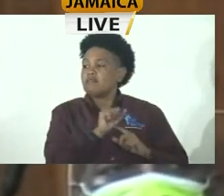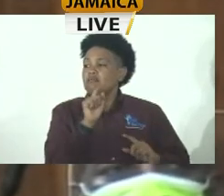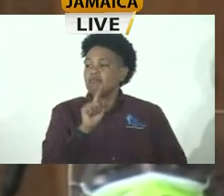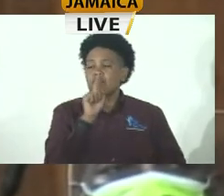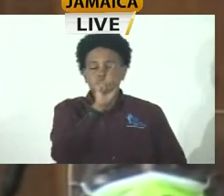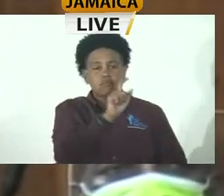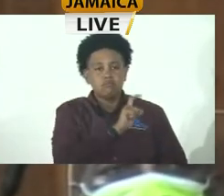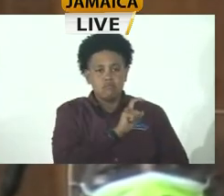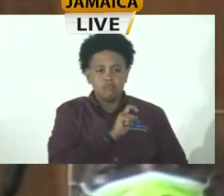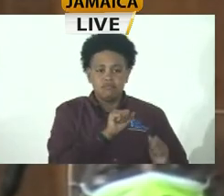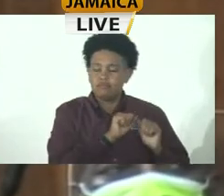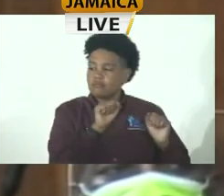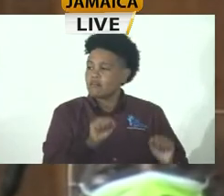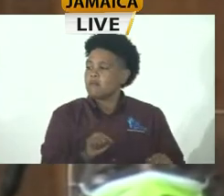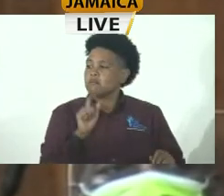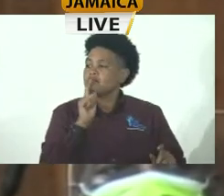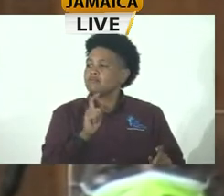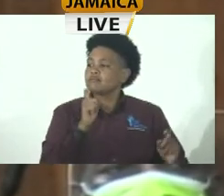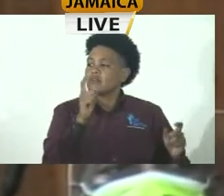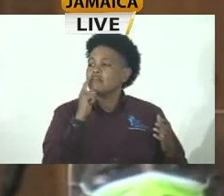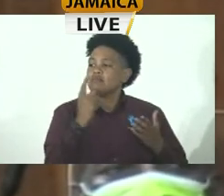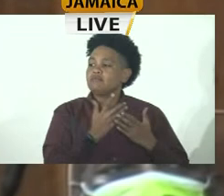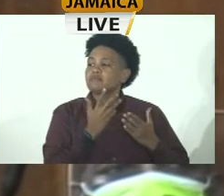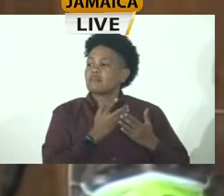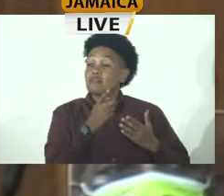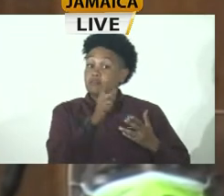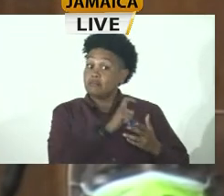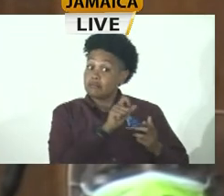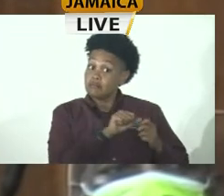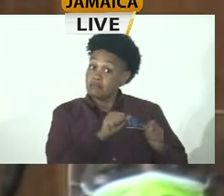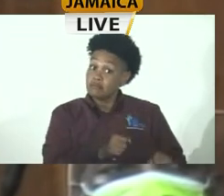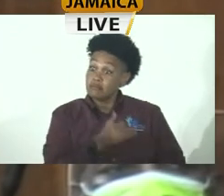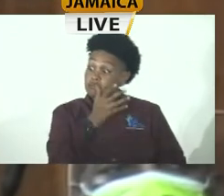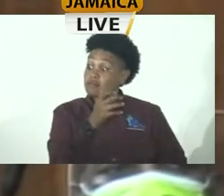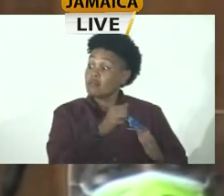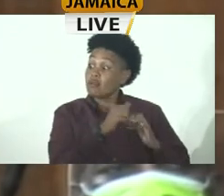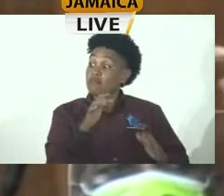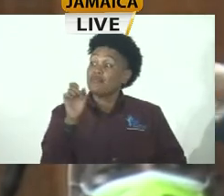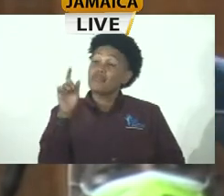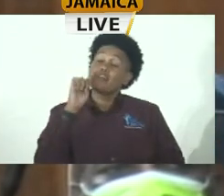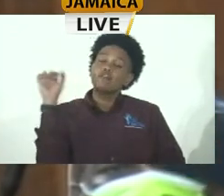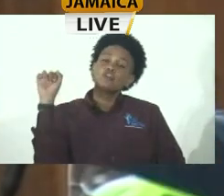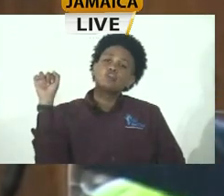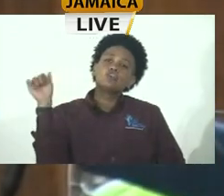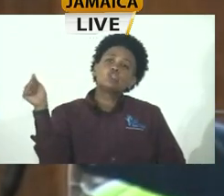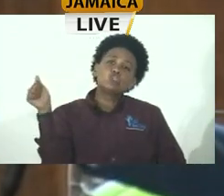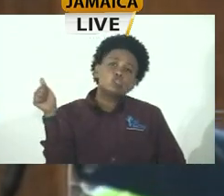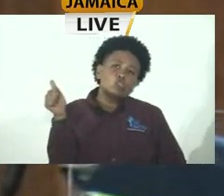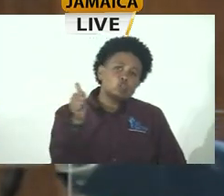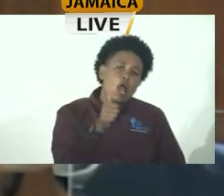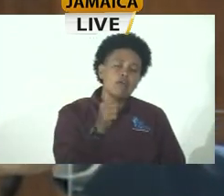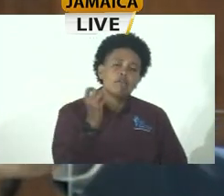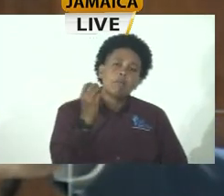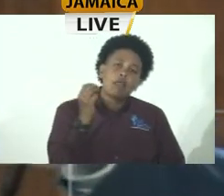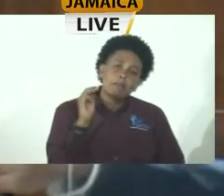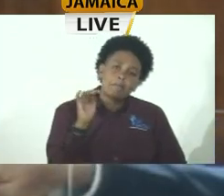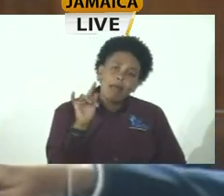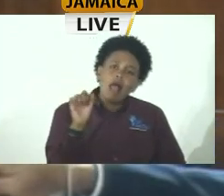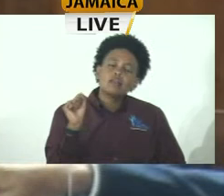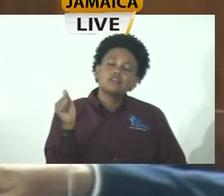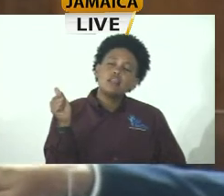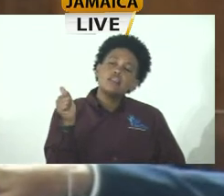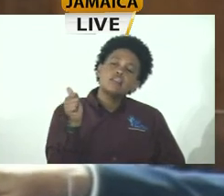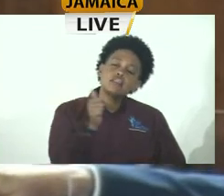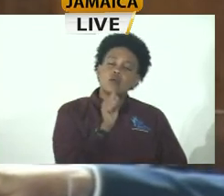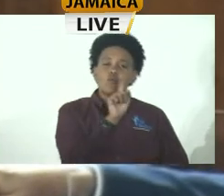the police station and give evidence at the police station without having to travel tens or 20 miles to the